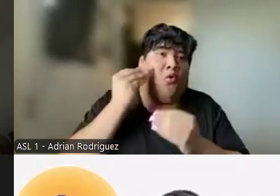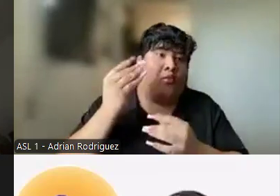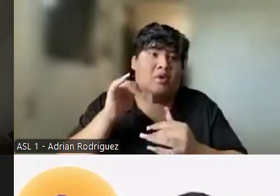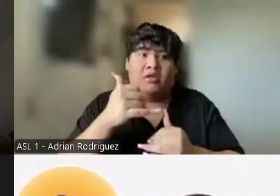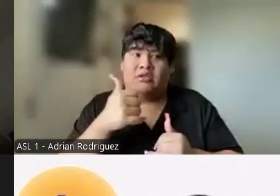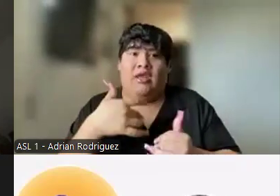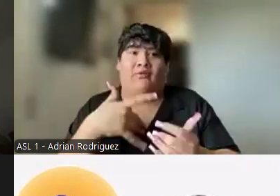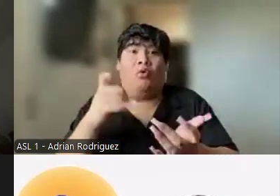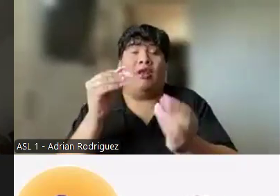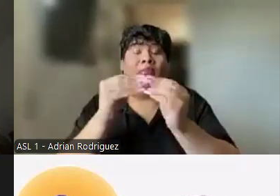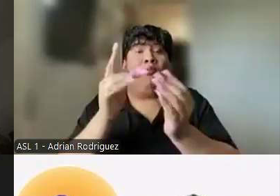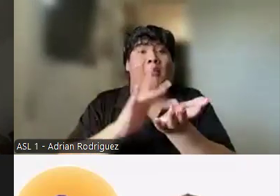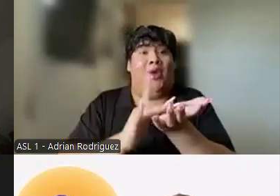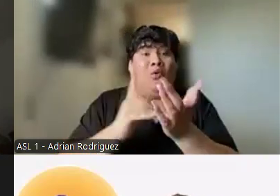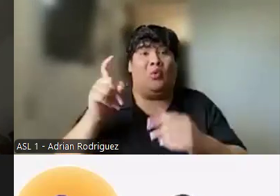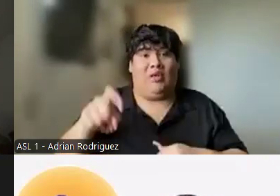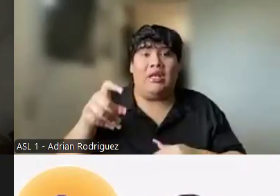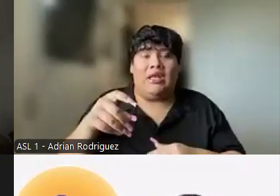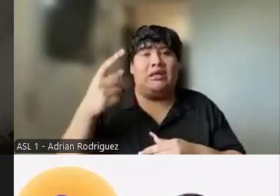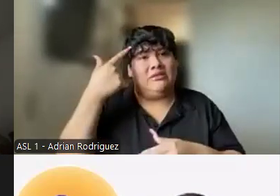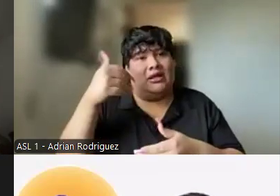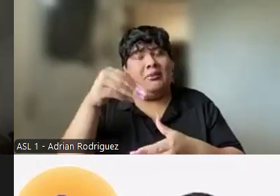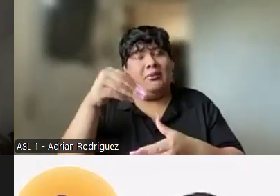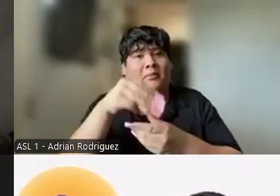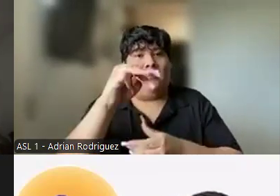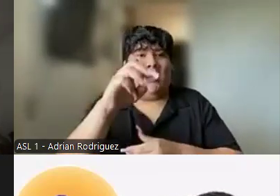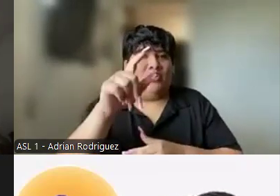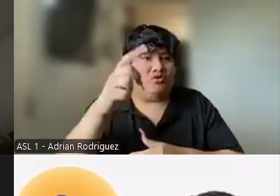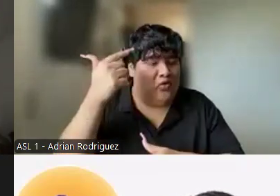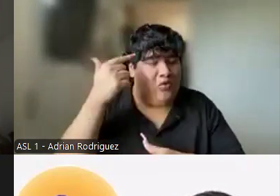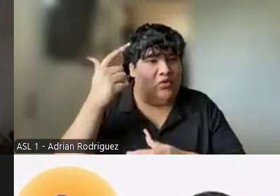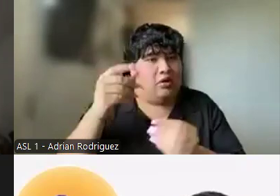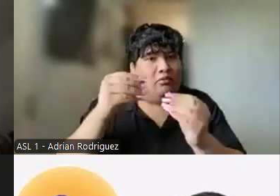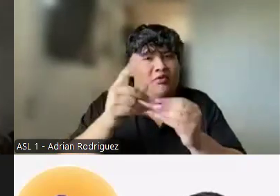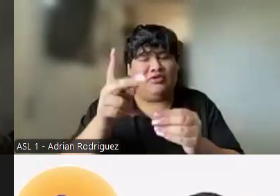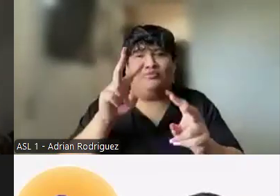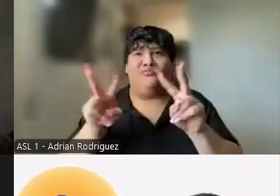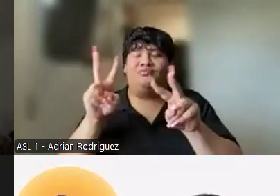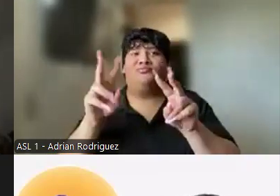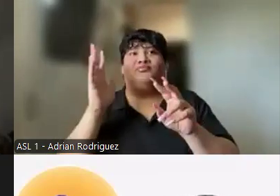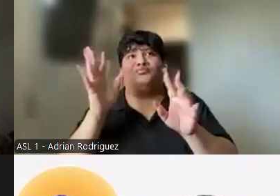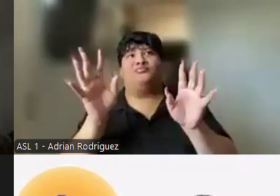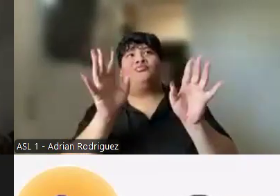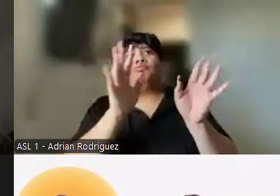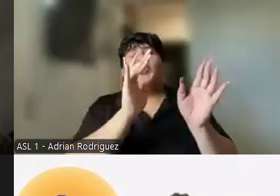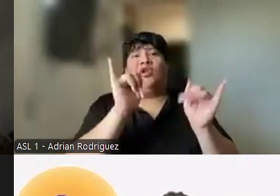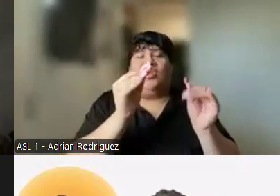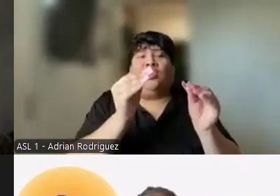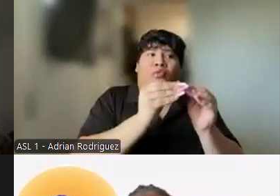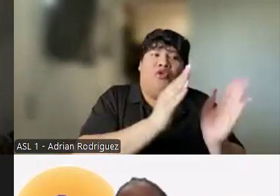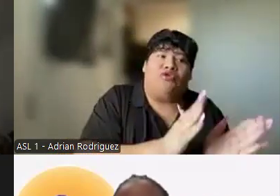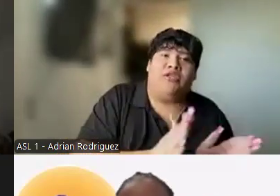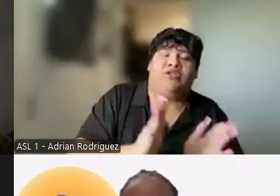their medical needs are growing more and more. And so I certainly recognize we are in a transitional